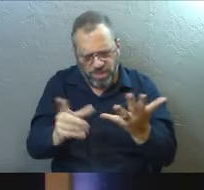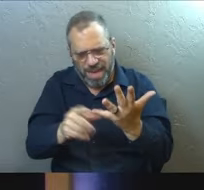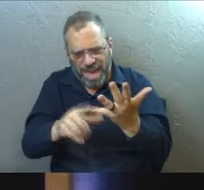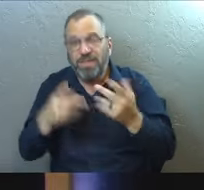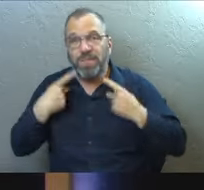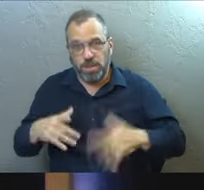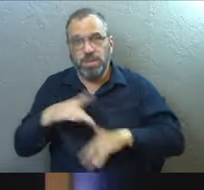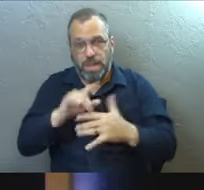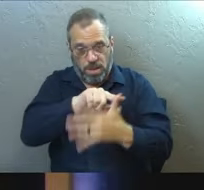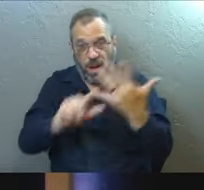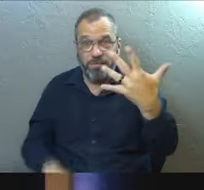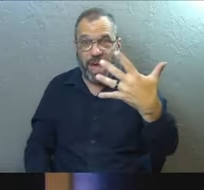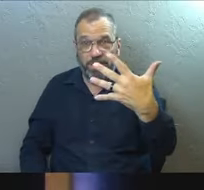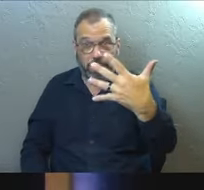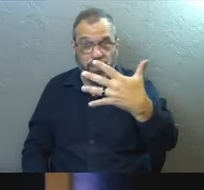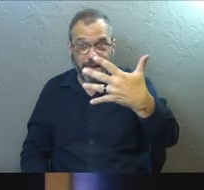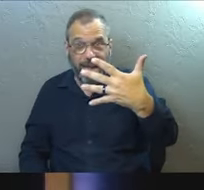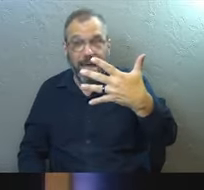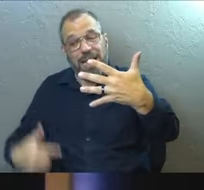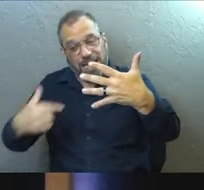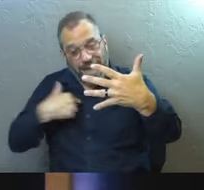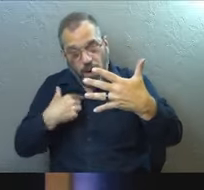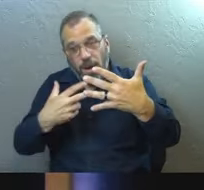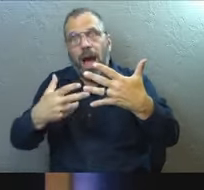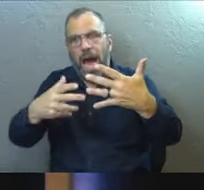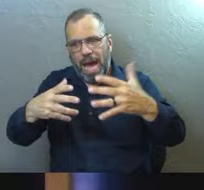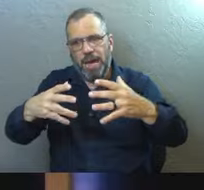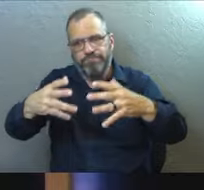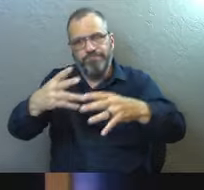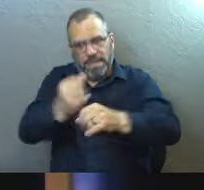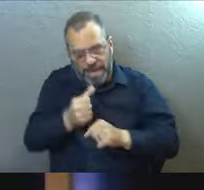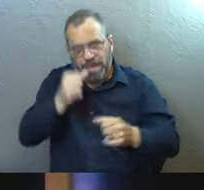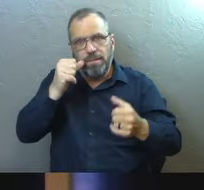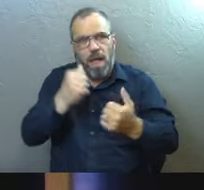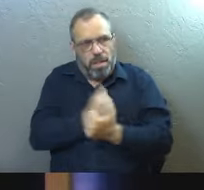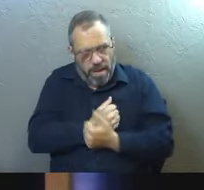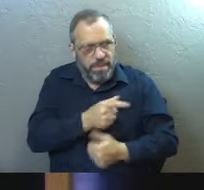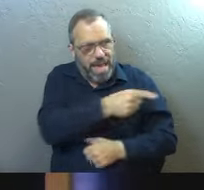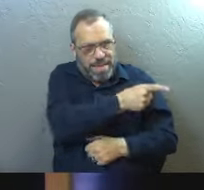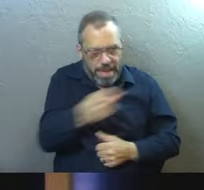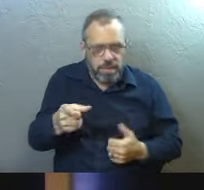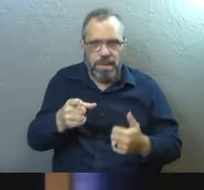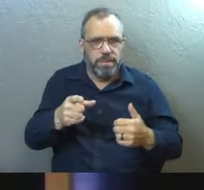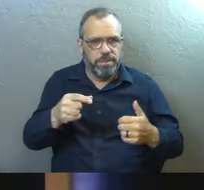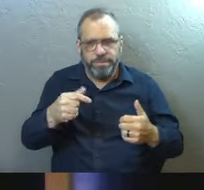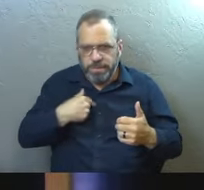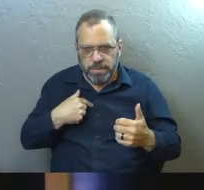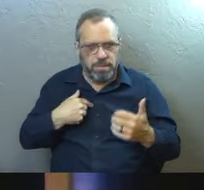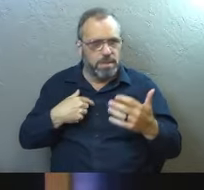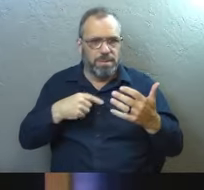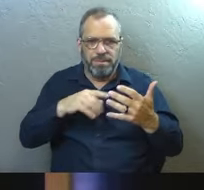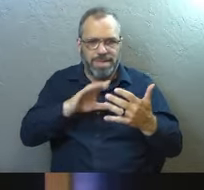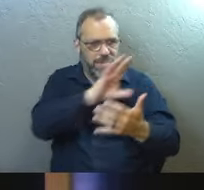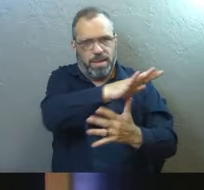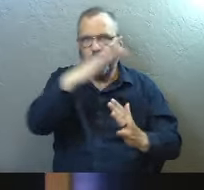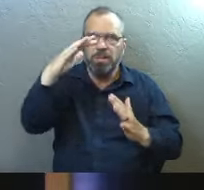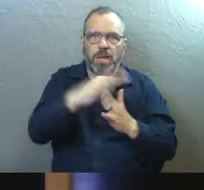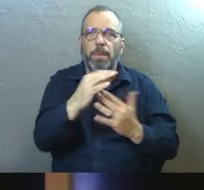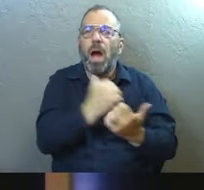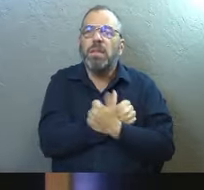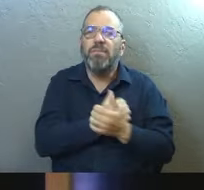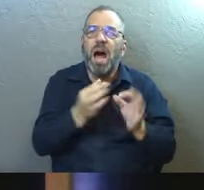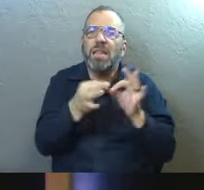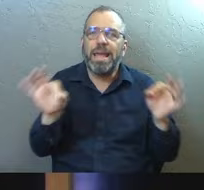and there's physical touch, right? All these things. This is how I receive love, and every single person has a different love language. There's, like, that's their top. That's how